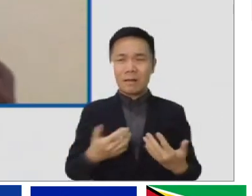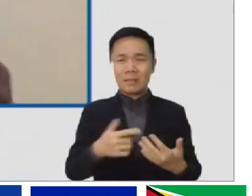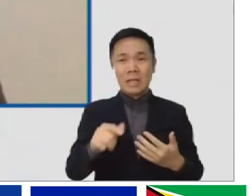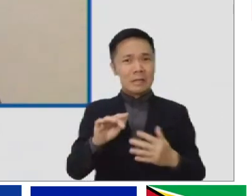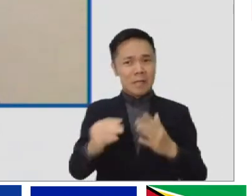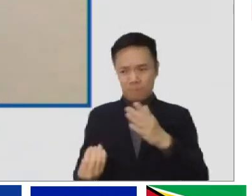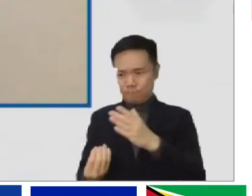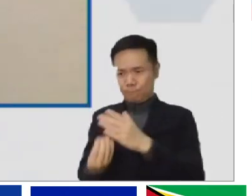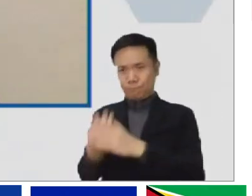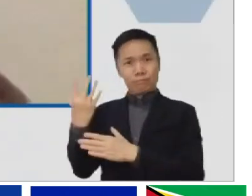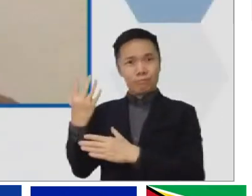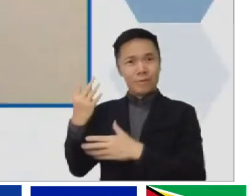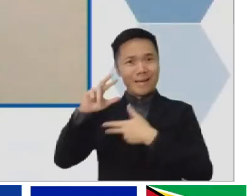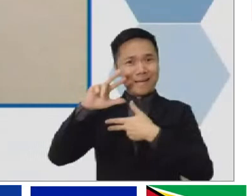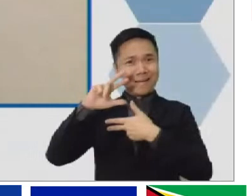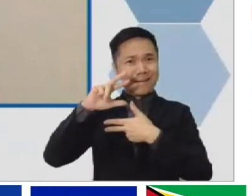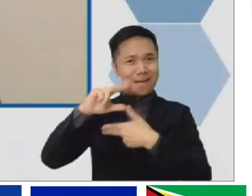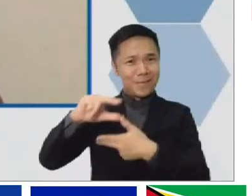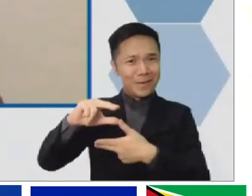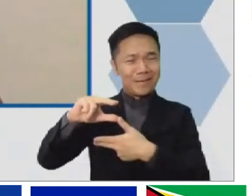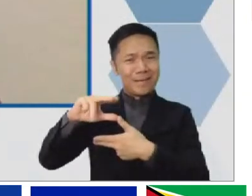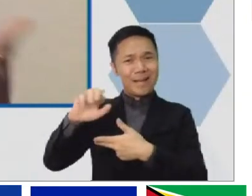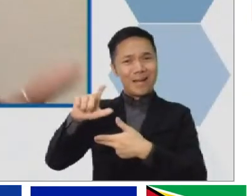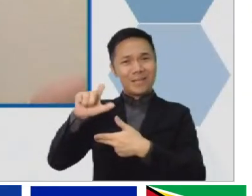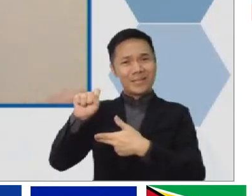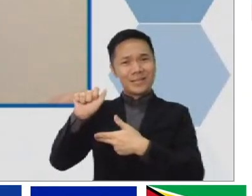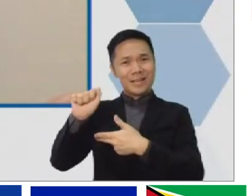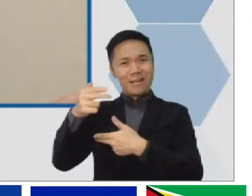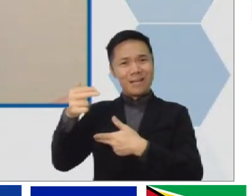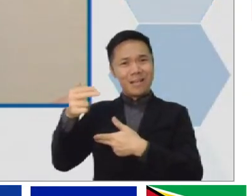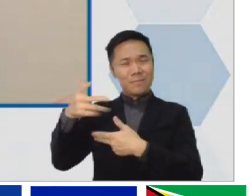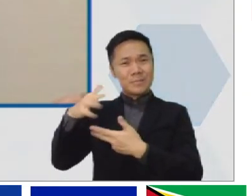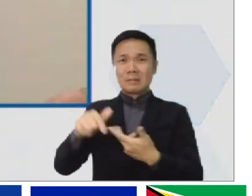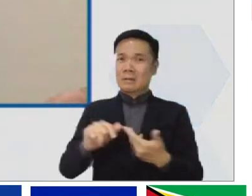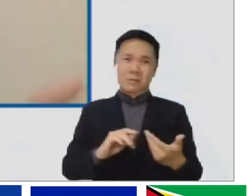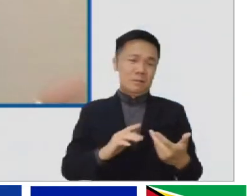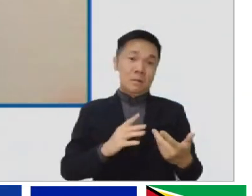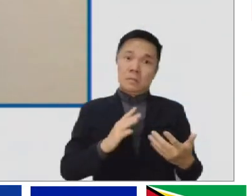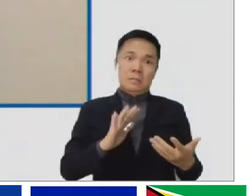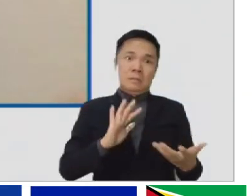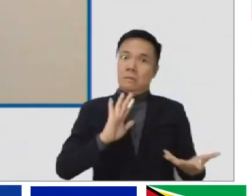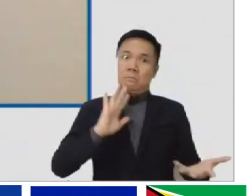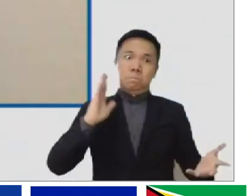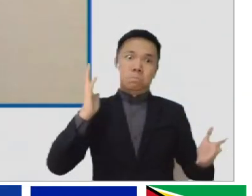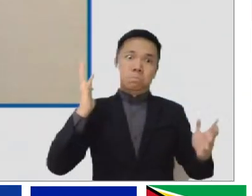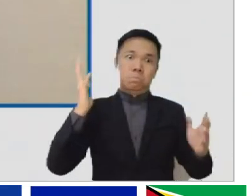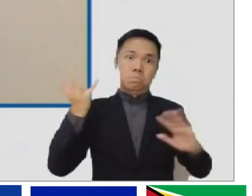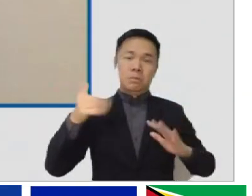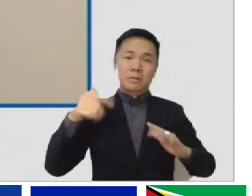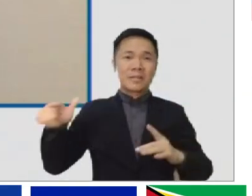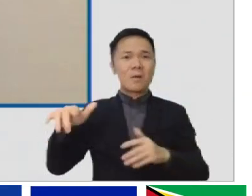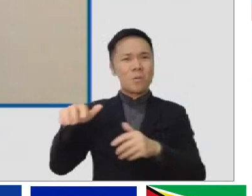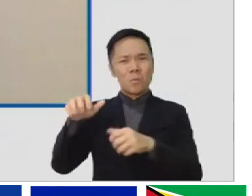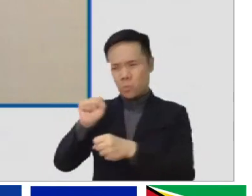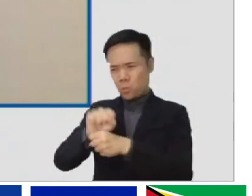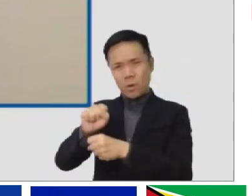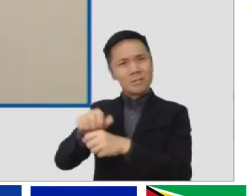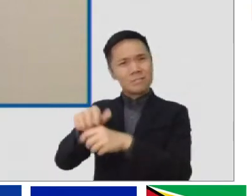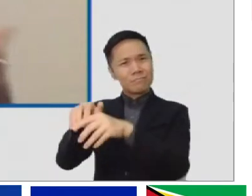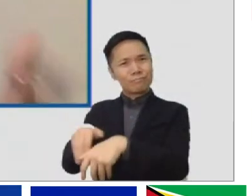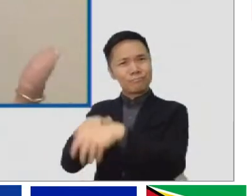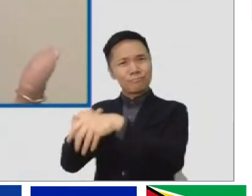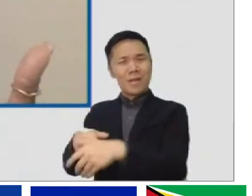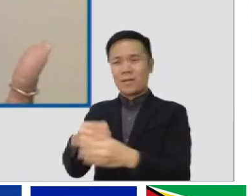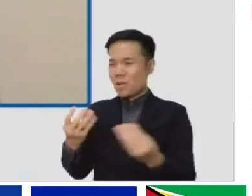Elsa, the greater uncertainty, the farmers could not sell their produce, and so the government set up a program